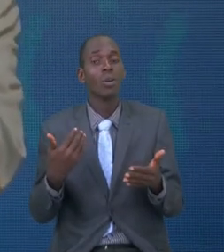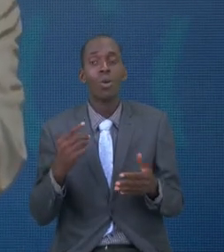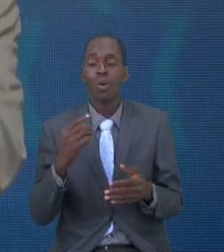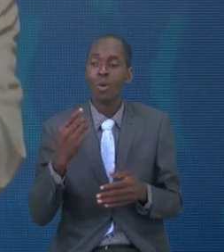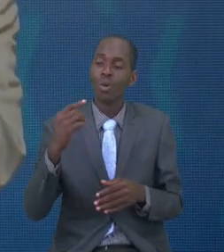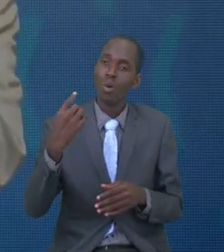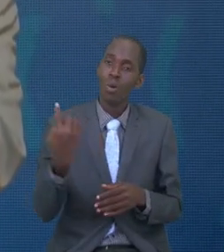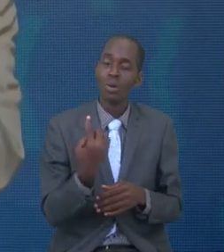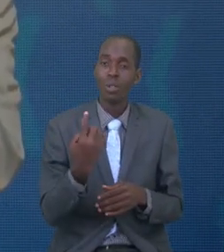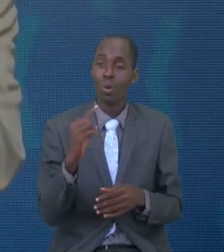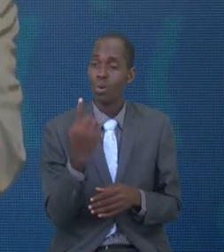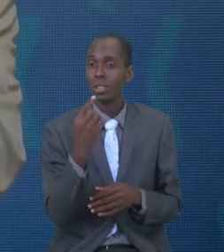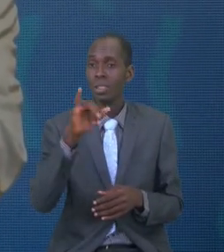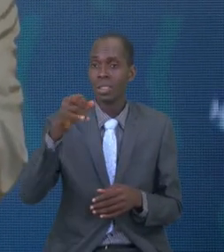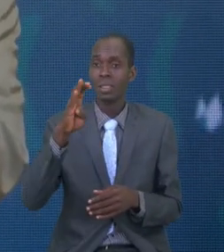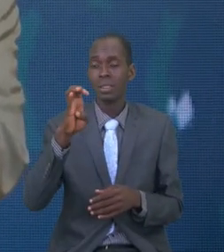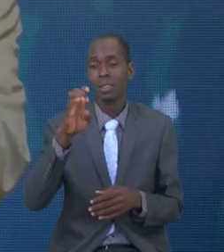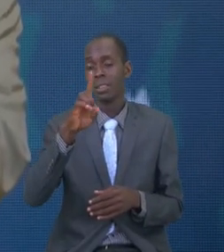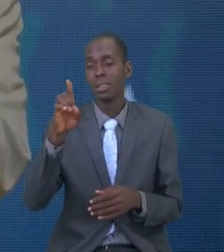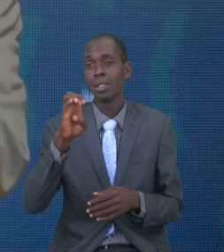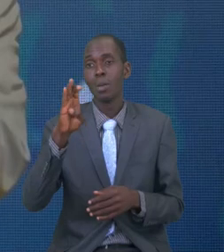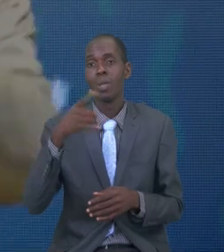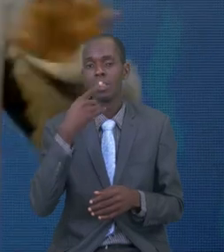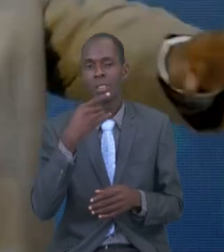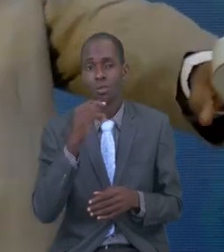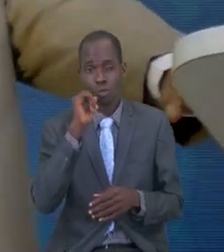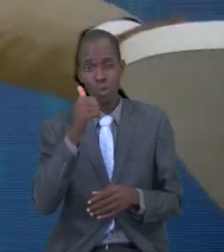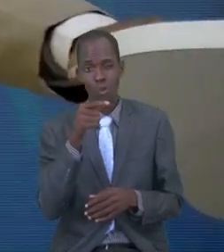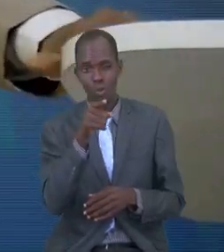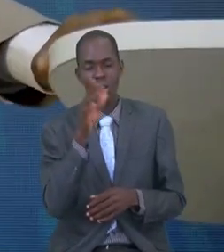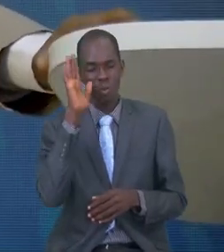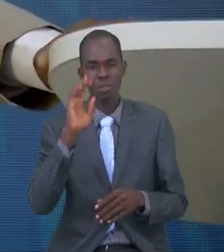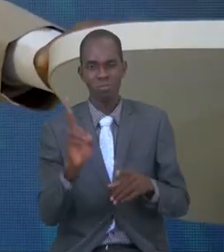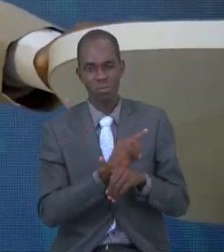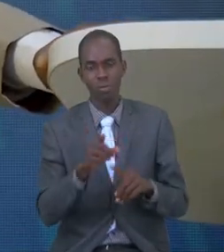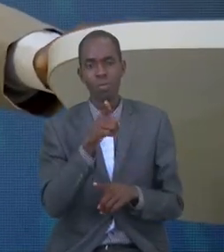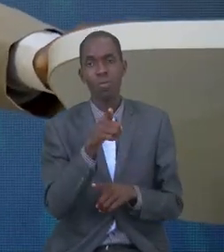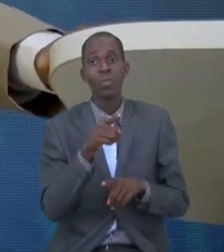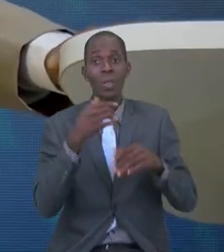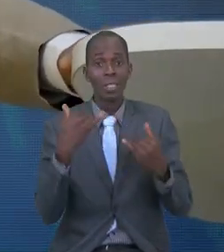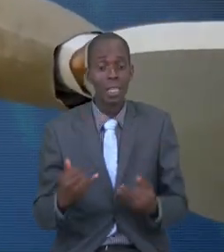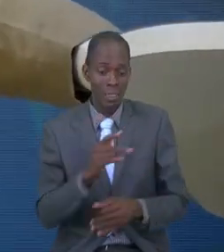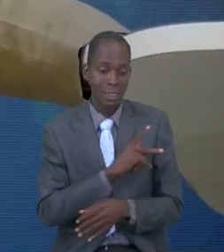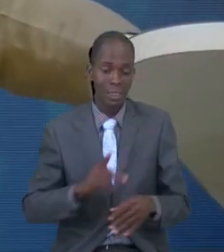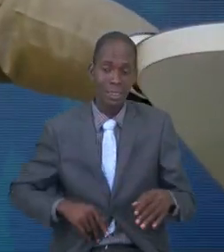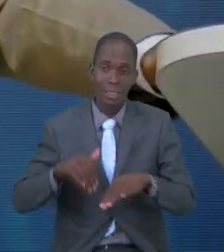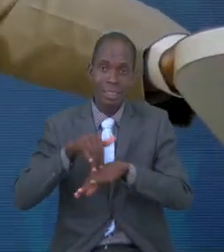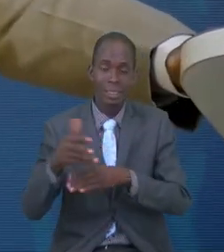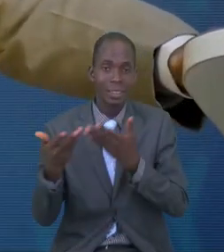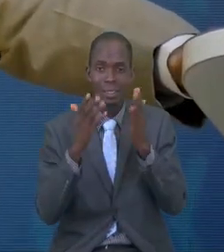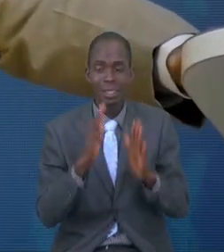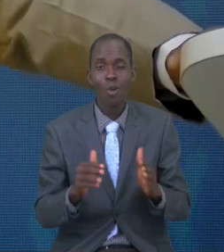Jezebel had said, tomorrow I'll deal with you. Now, the king sent a servant with